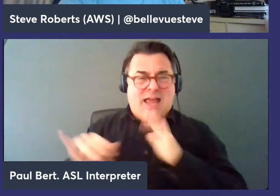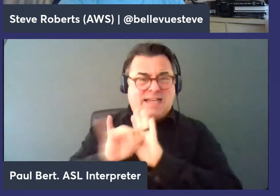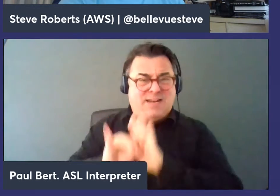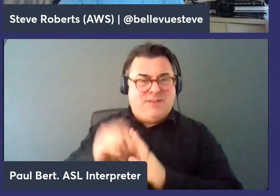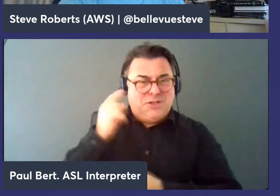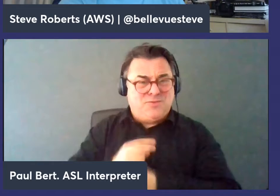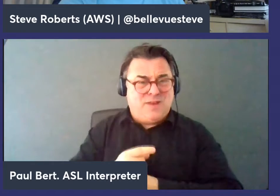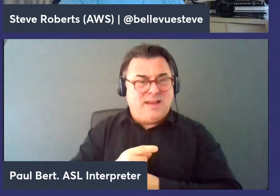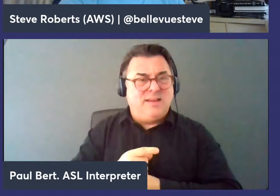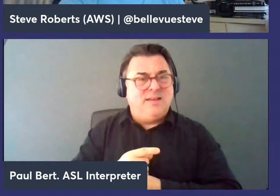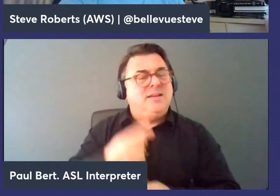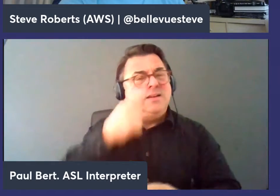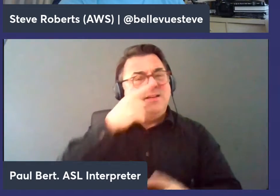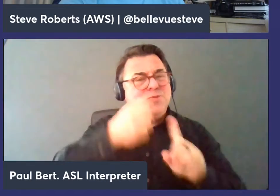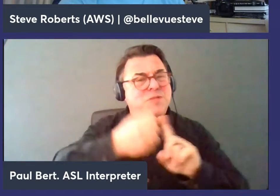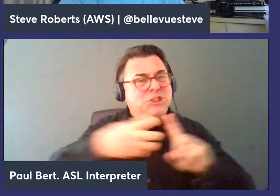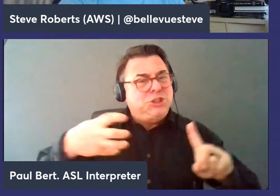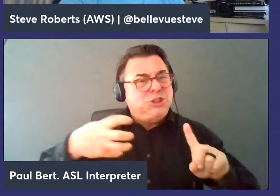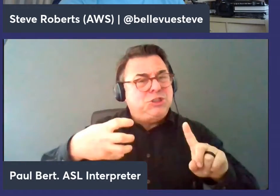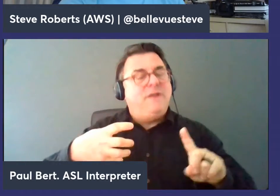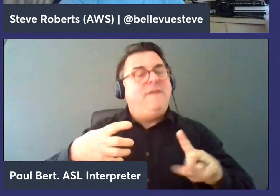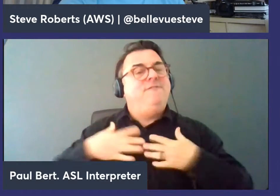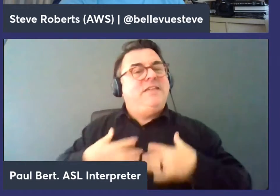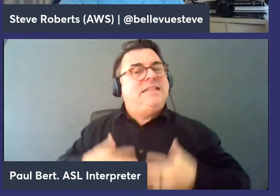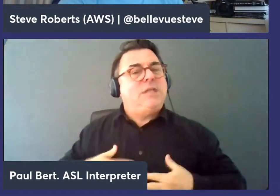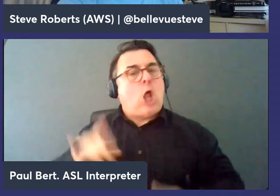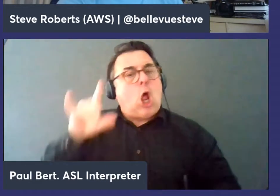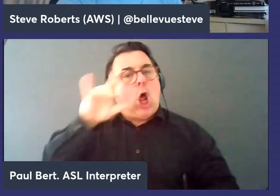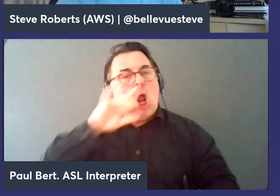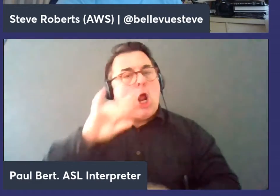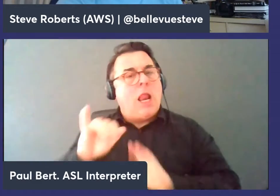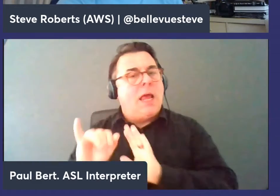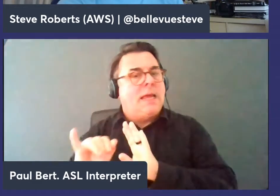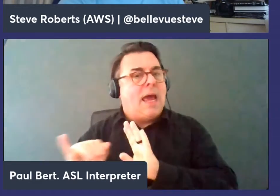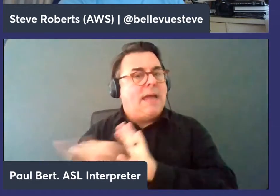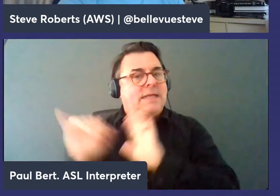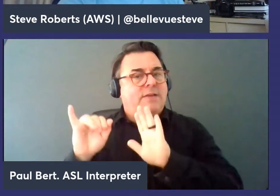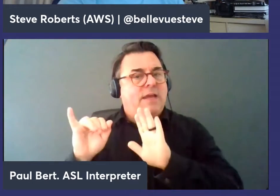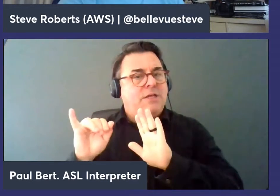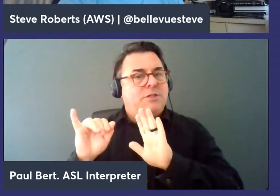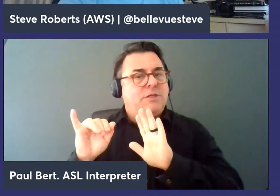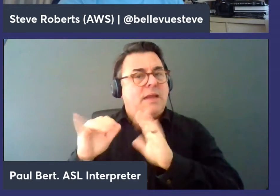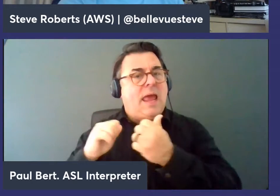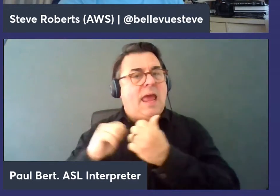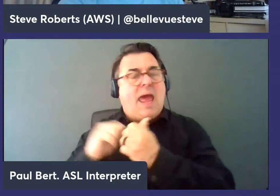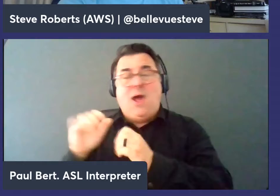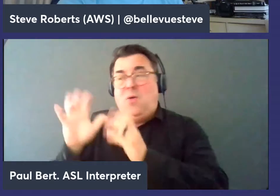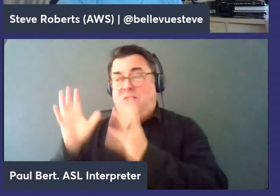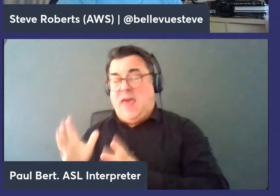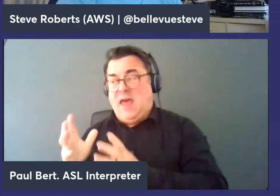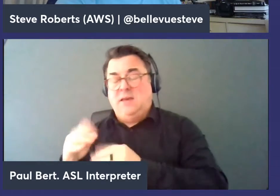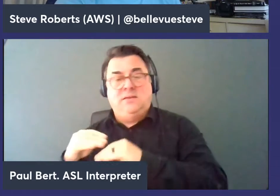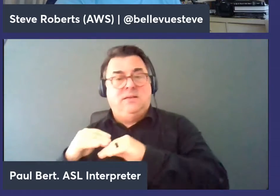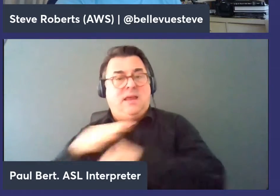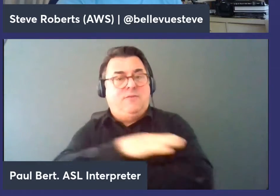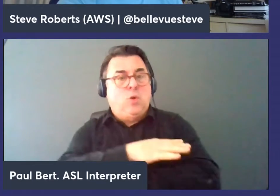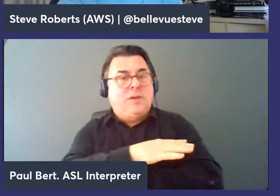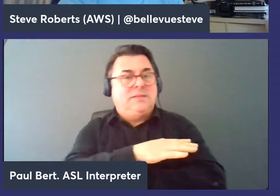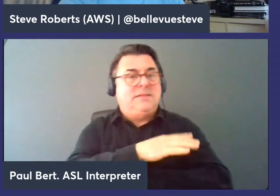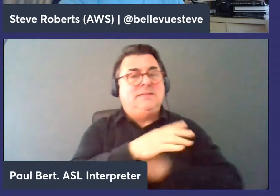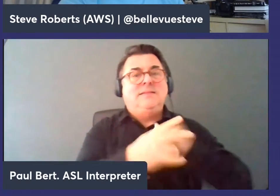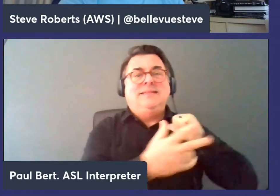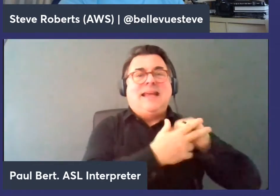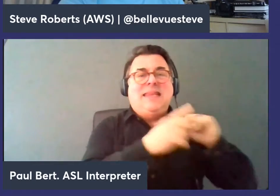So, Mike, would you mind going through some of the physical characteristics that constitute identity and maybe how that translates to the digital world? Yeah.